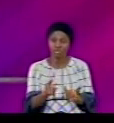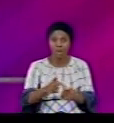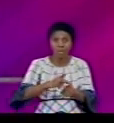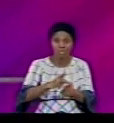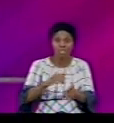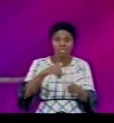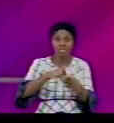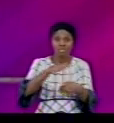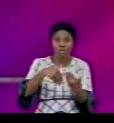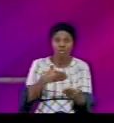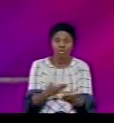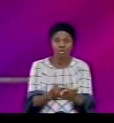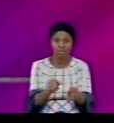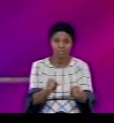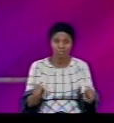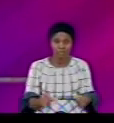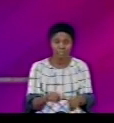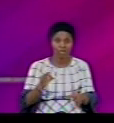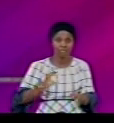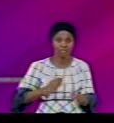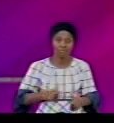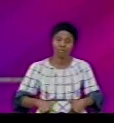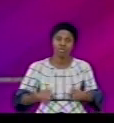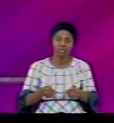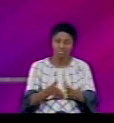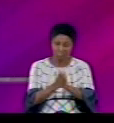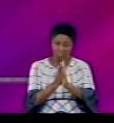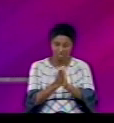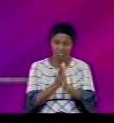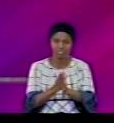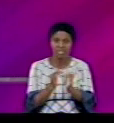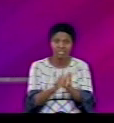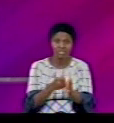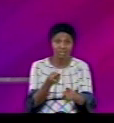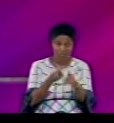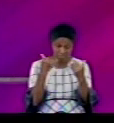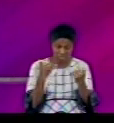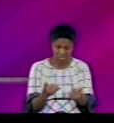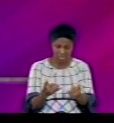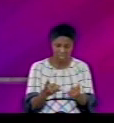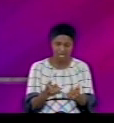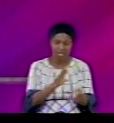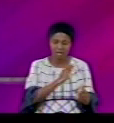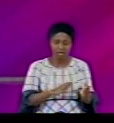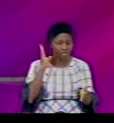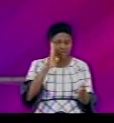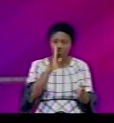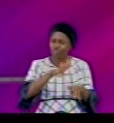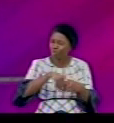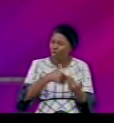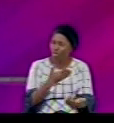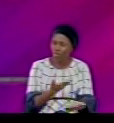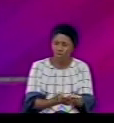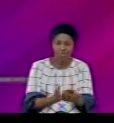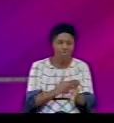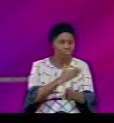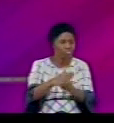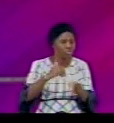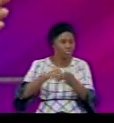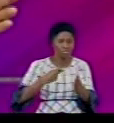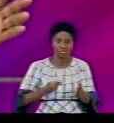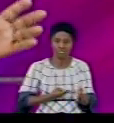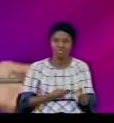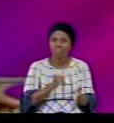lives. Let's pray unto the Lord. Christ, as from today, will be all in all. Not the law of Moses, not any human